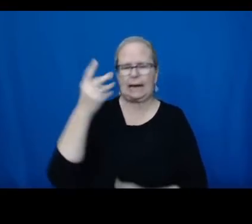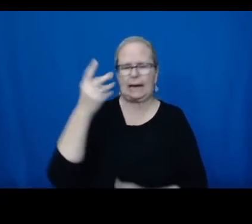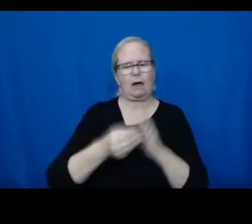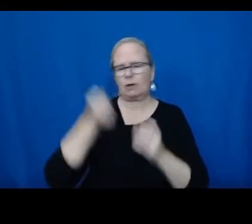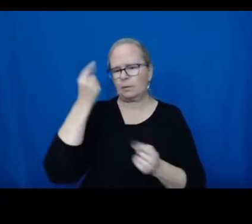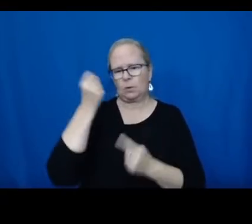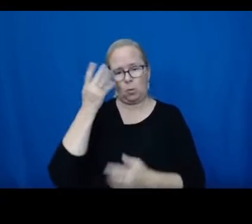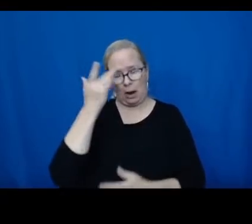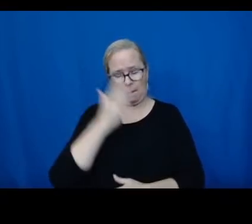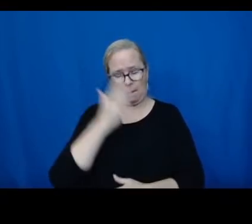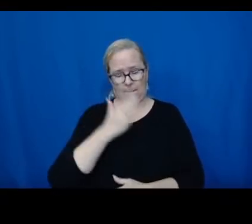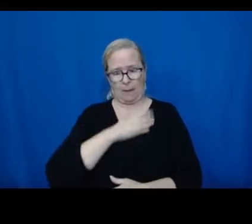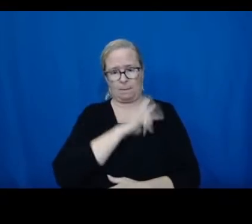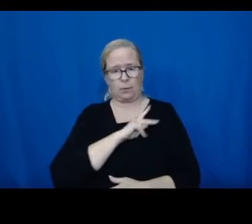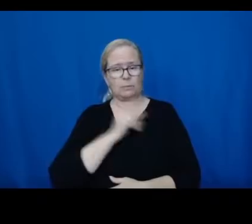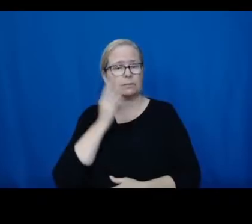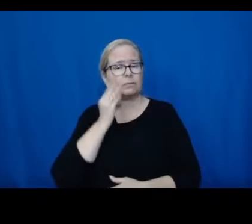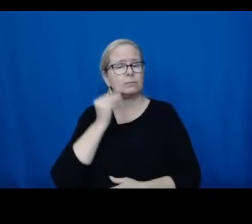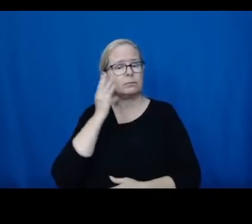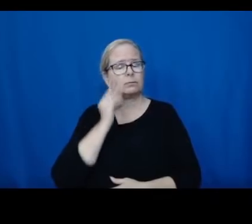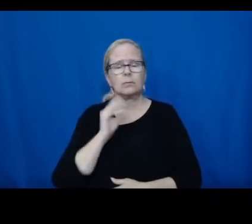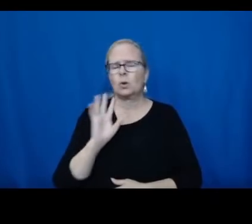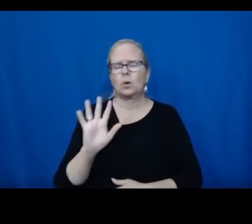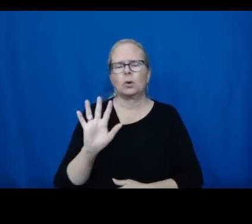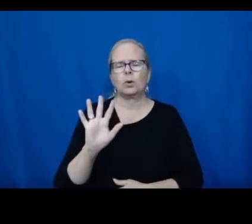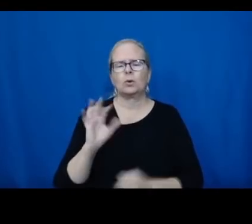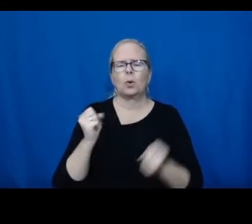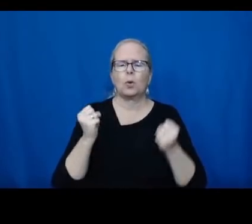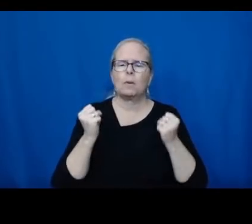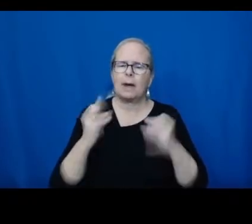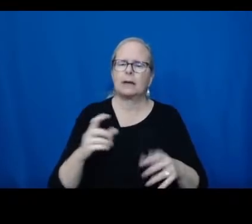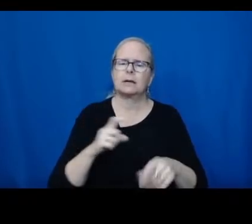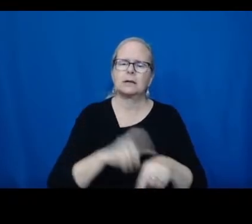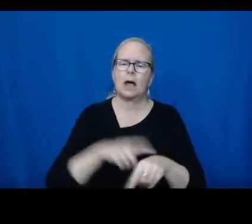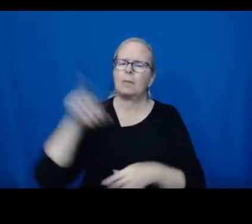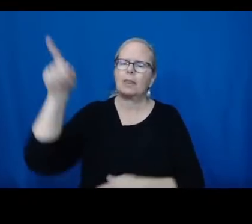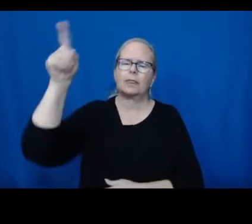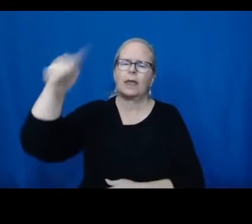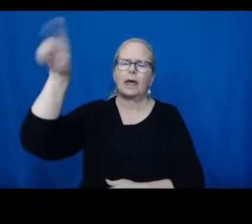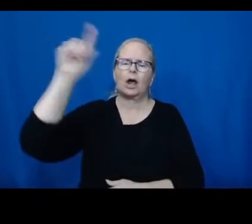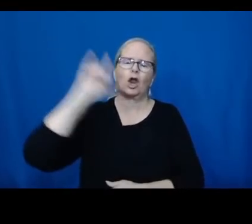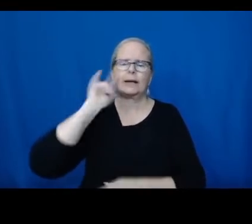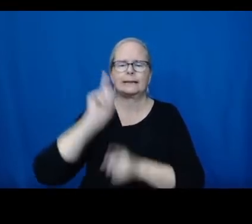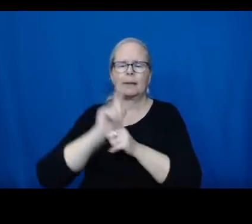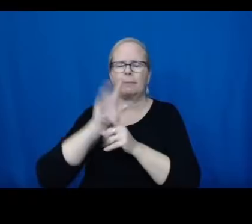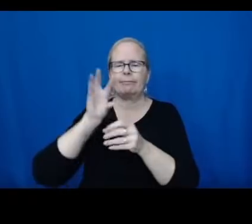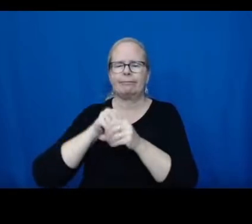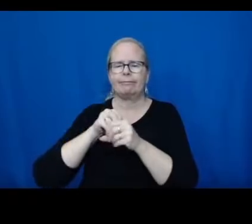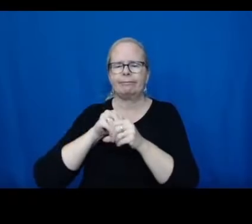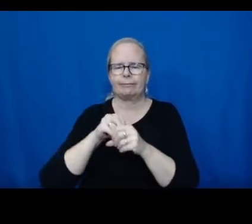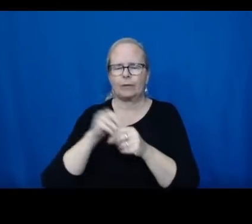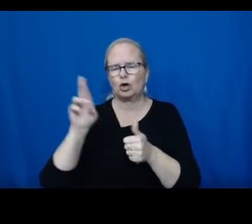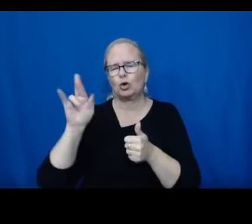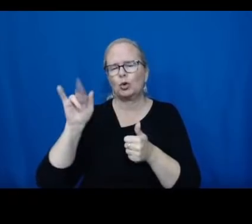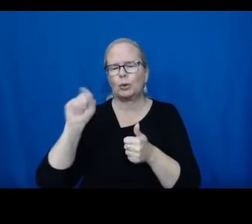analysis that I cannot see what is being put into each column. So, but I do appreciate the